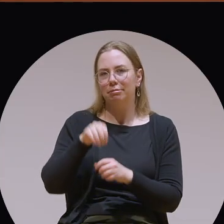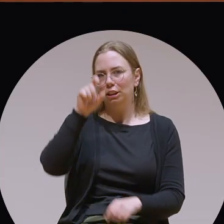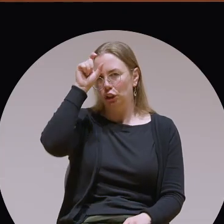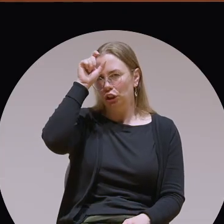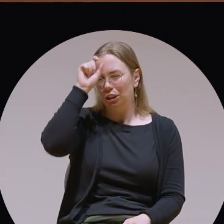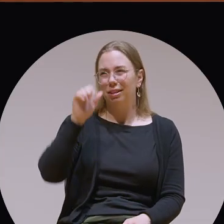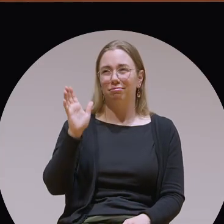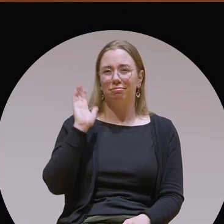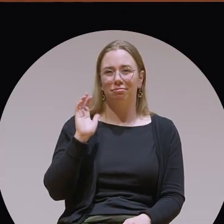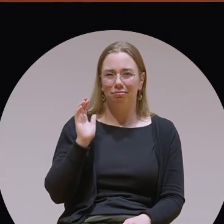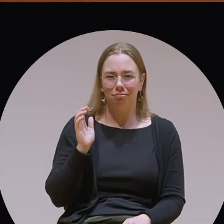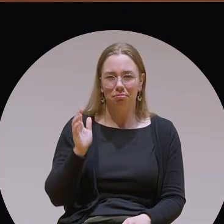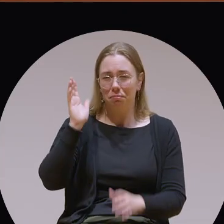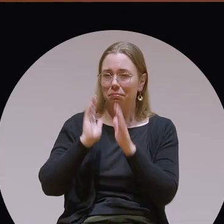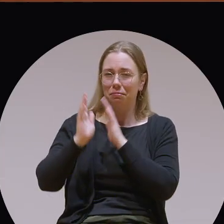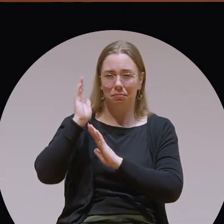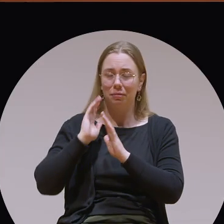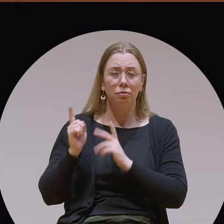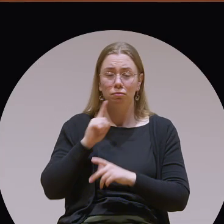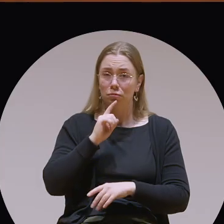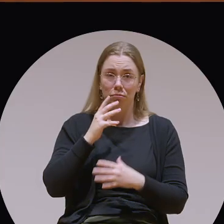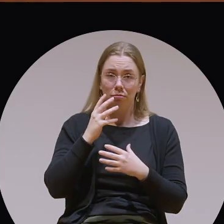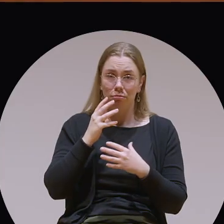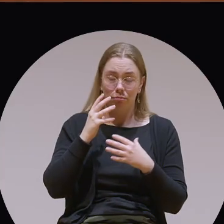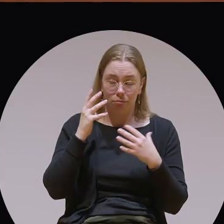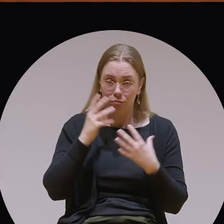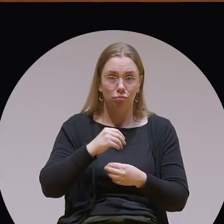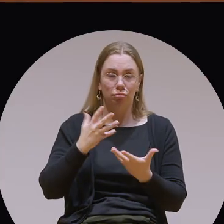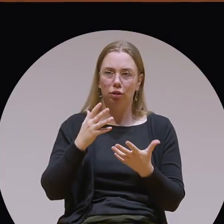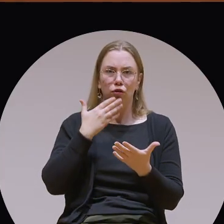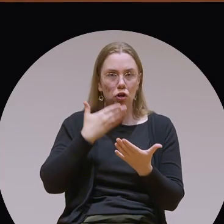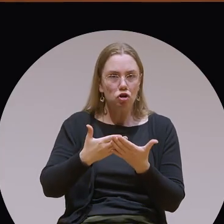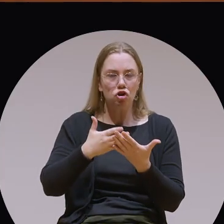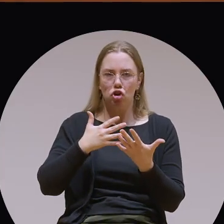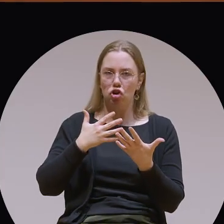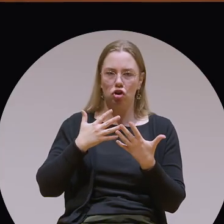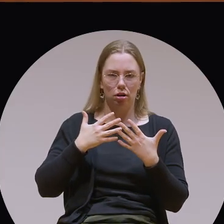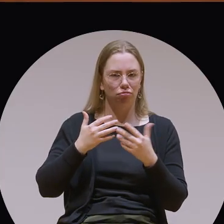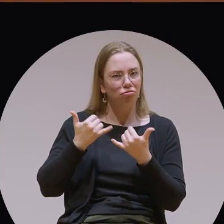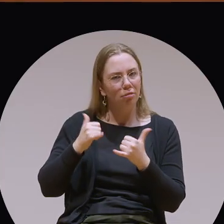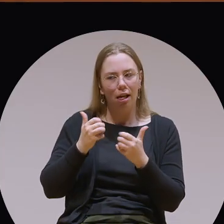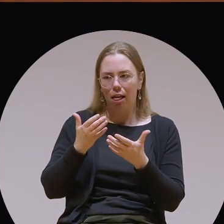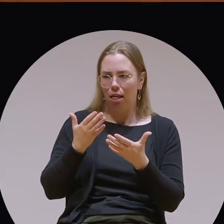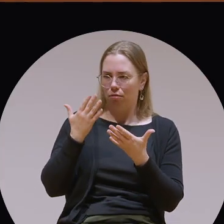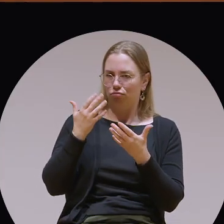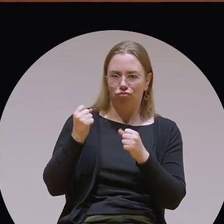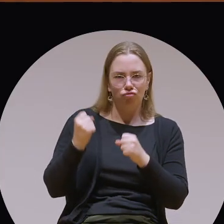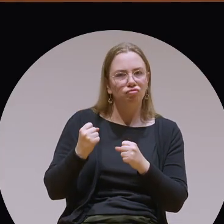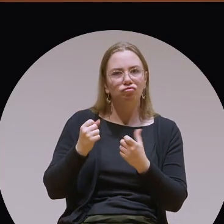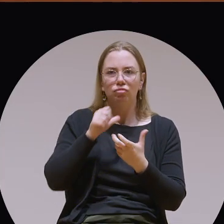It's remarkable because it's in tremendously good condition. It has erodes or putti all the way around